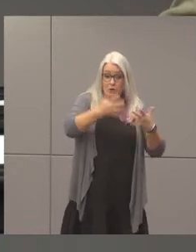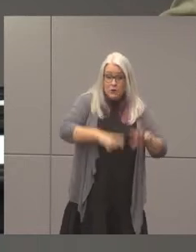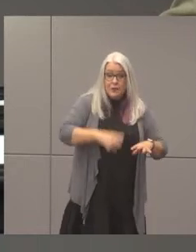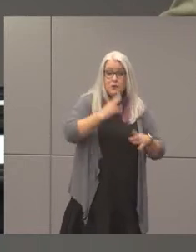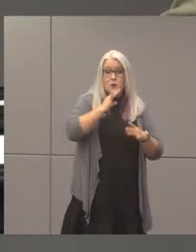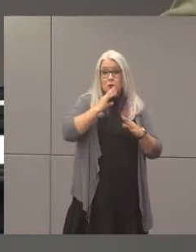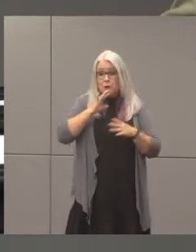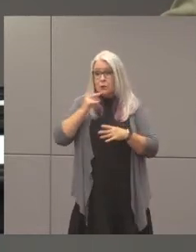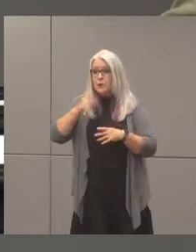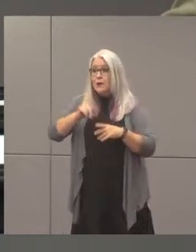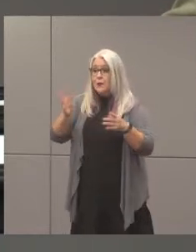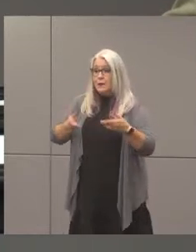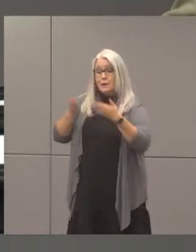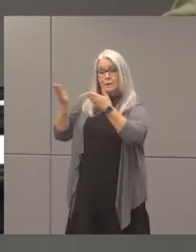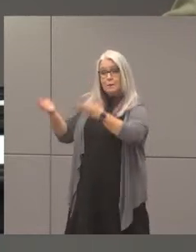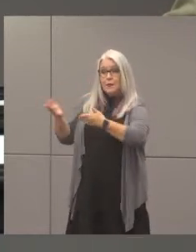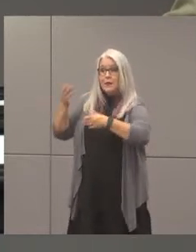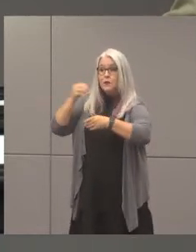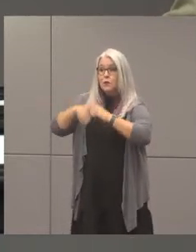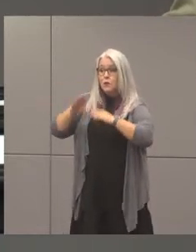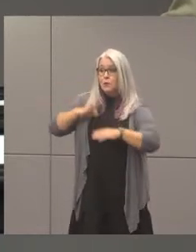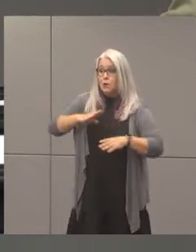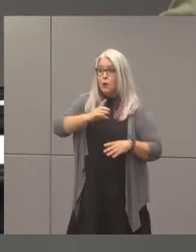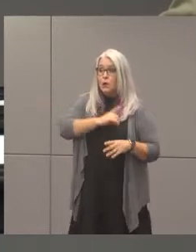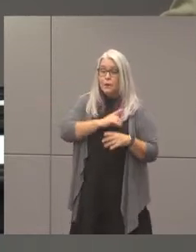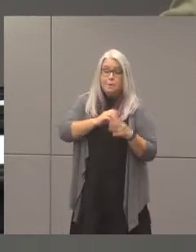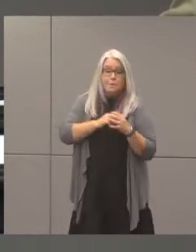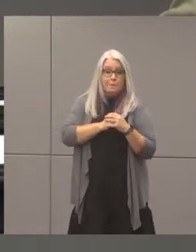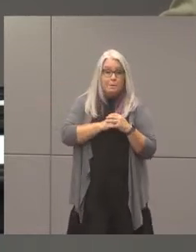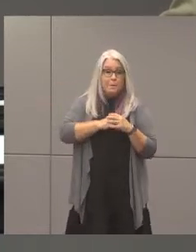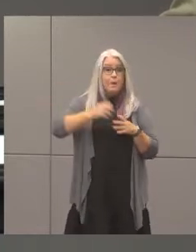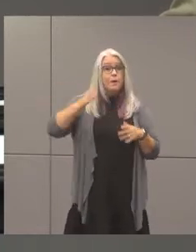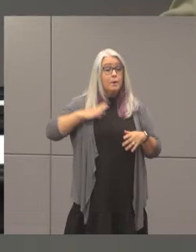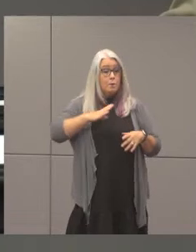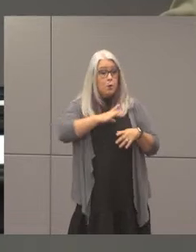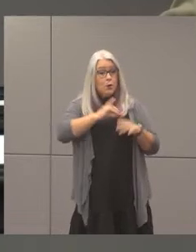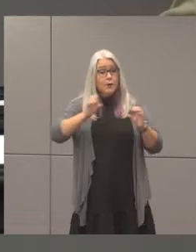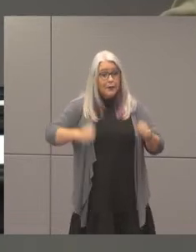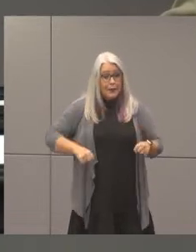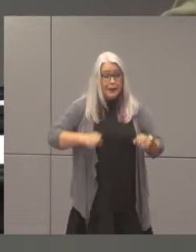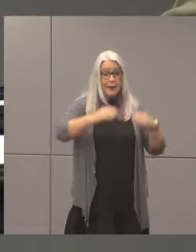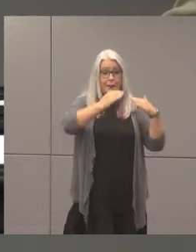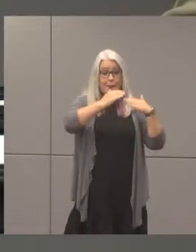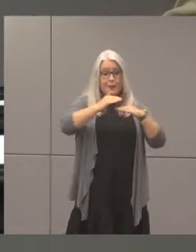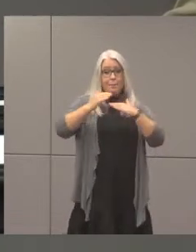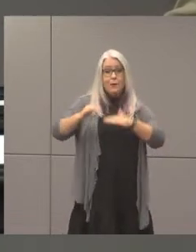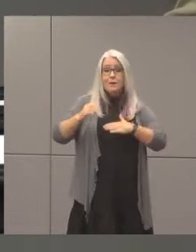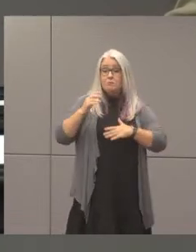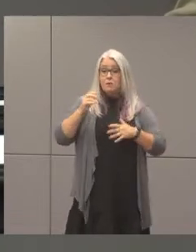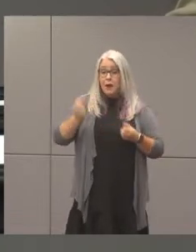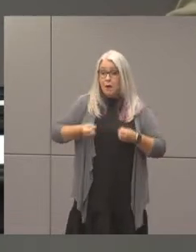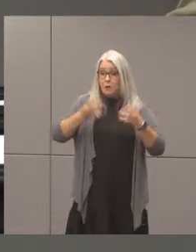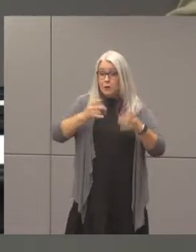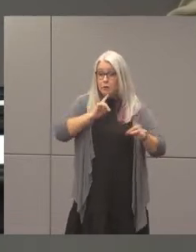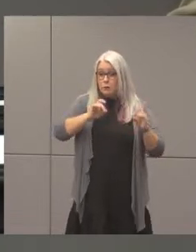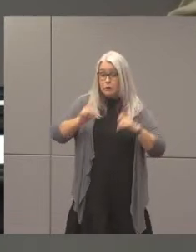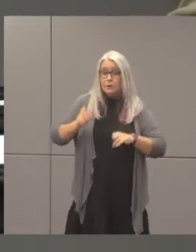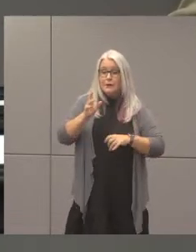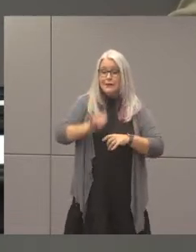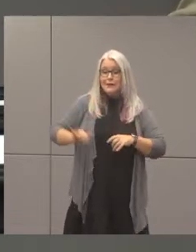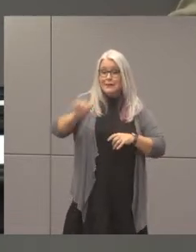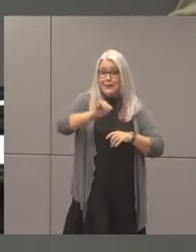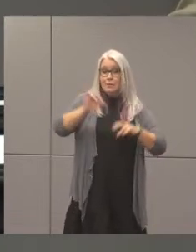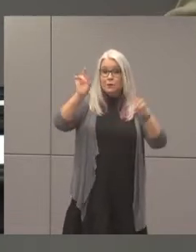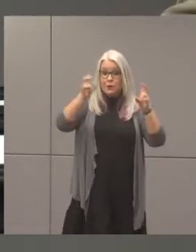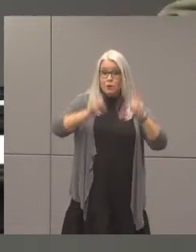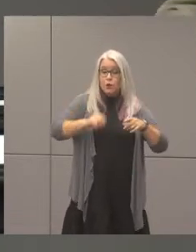may be submitted to the board in consideration. The board may limit the number of portions wishing to address the board on the same subject to